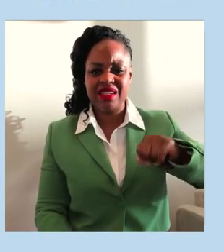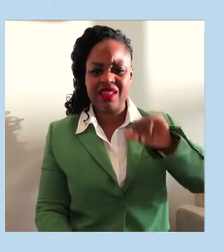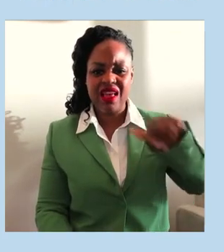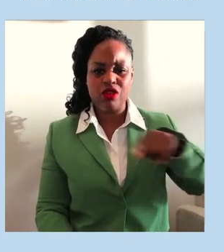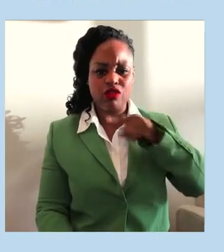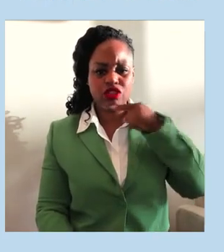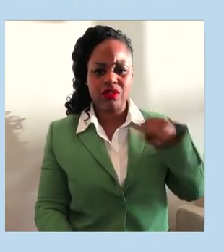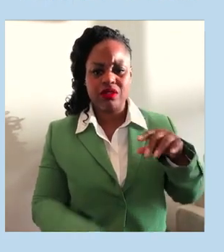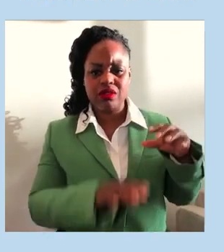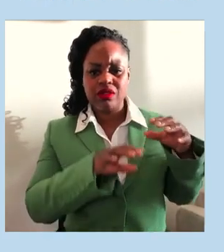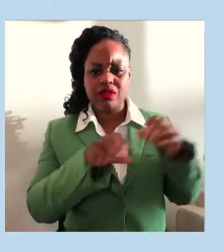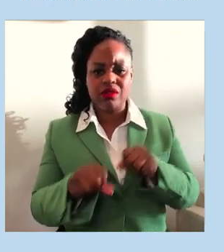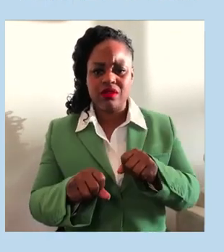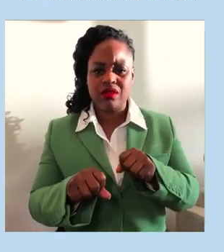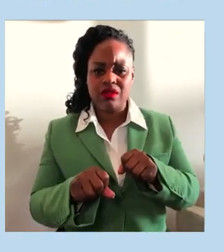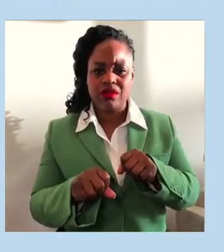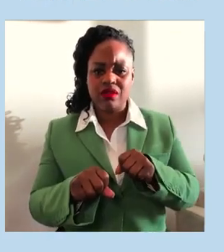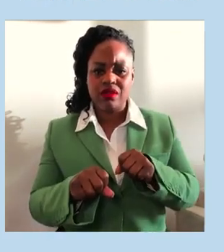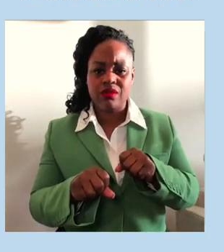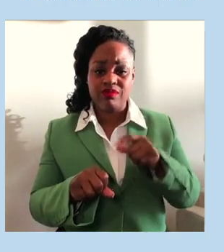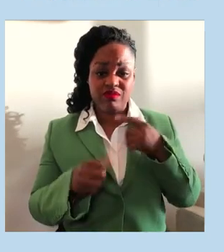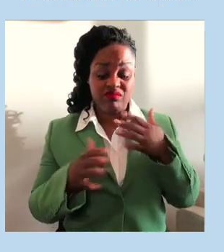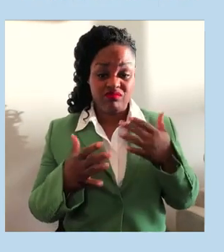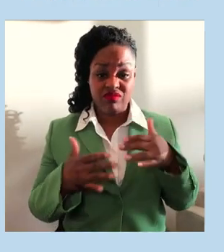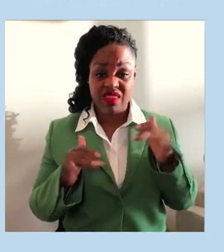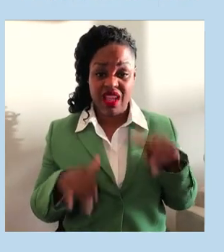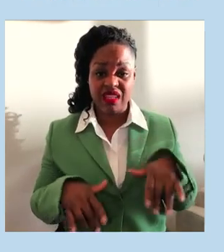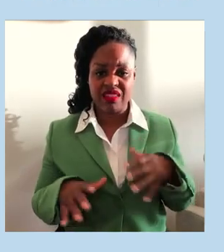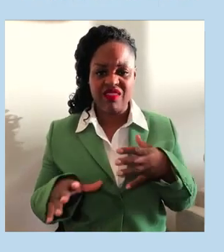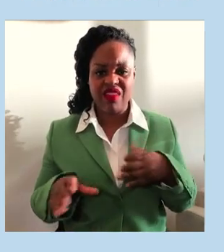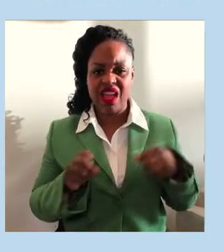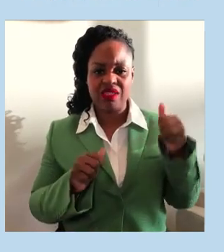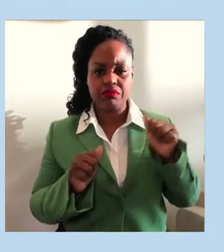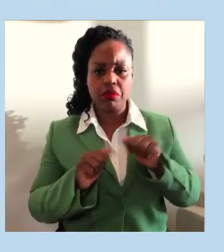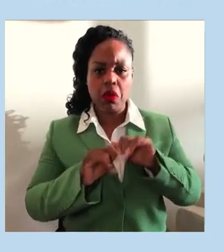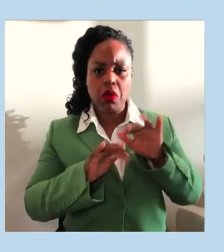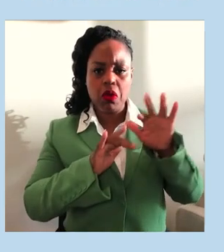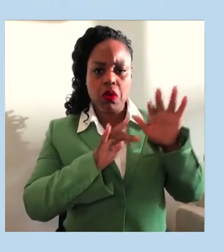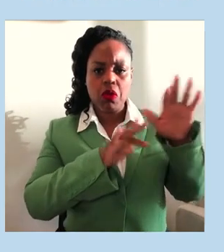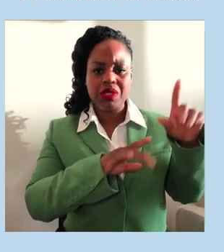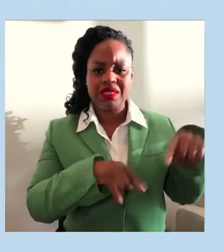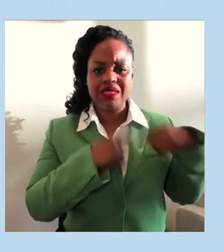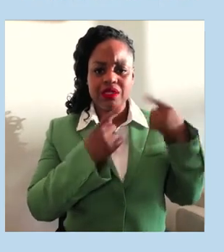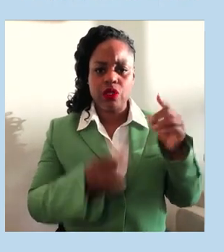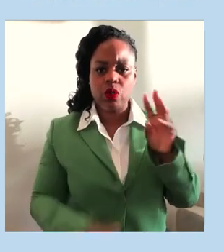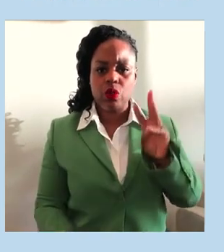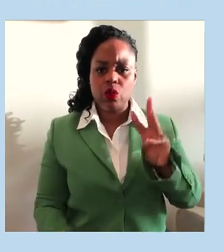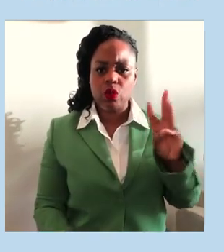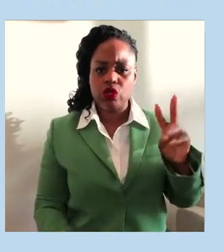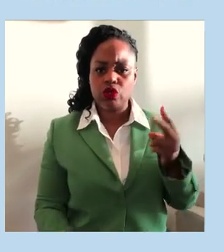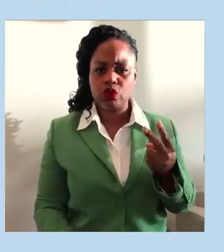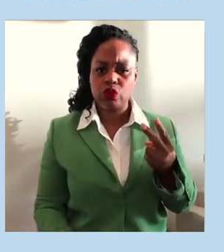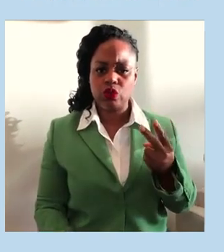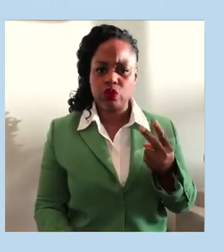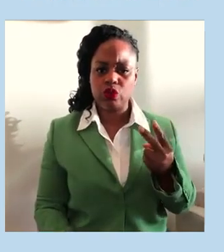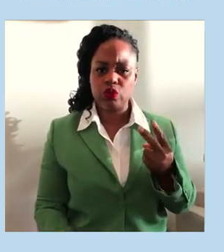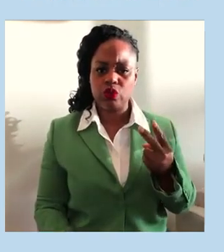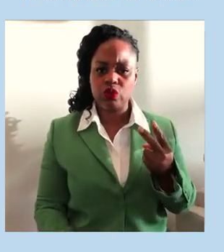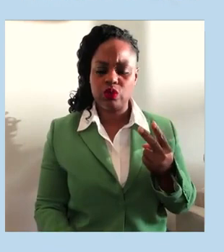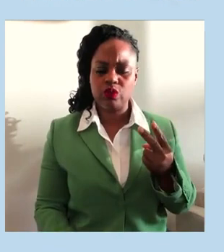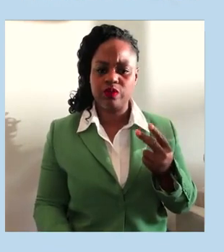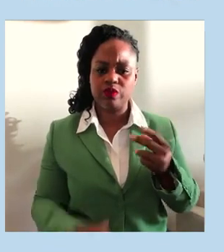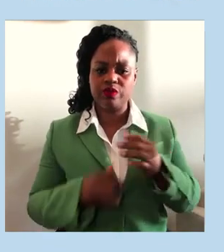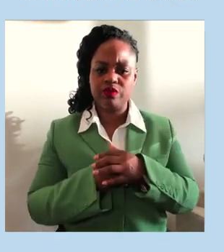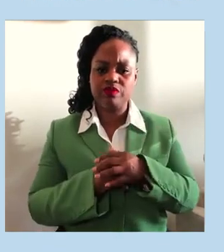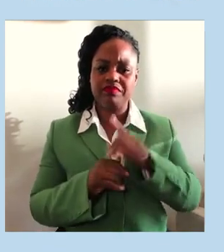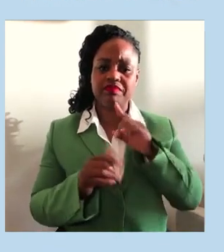of refugees in Europe since World War II, and it has summoned all of us to dig deep and to